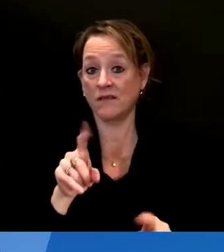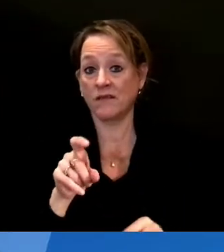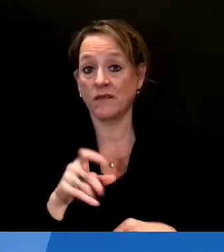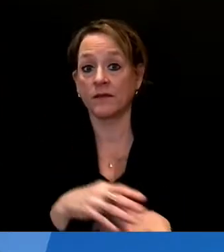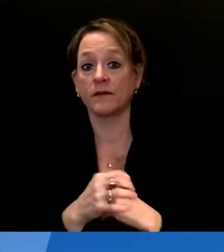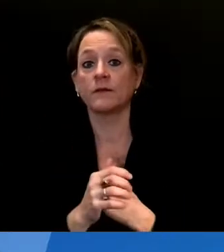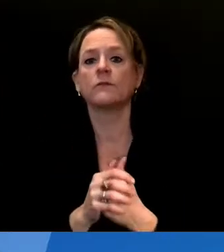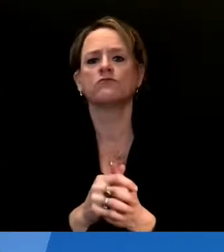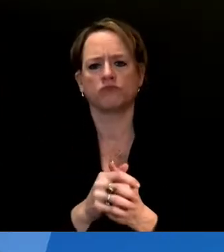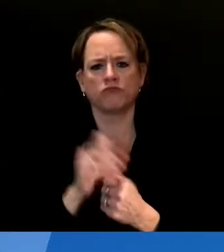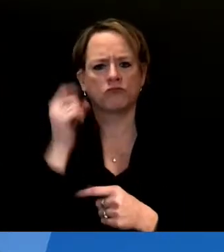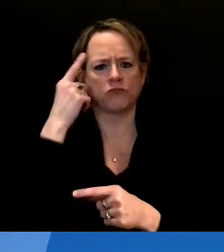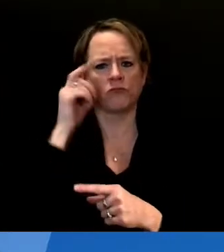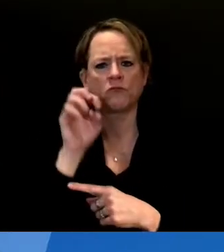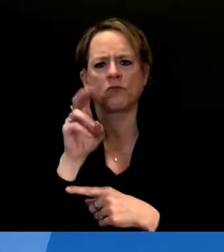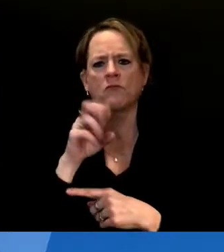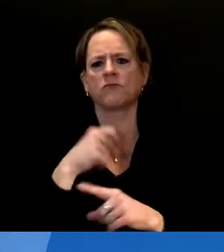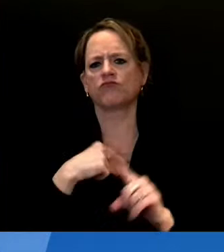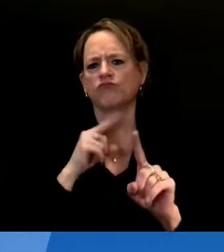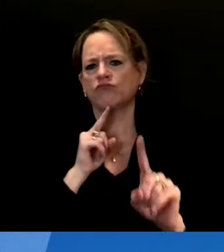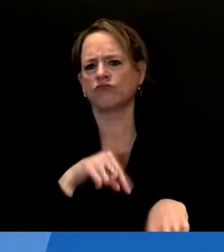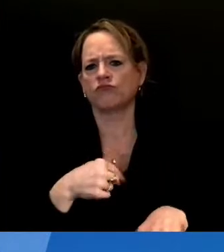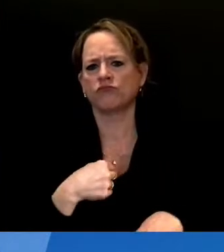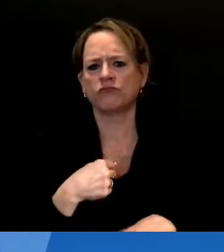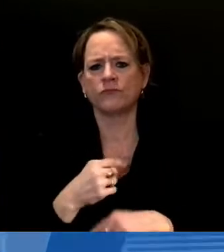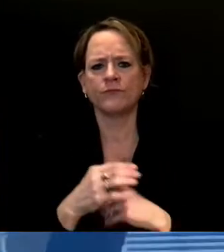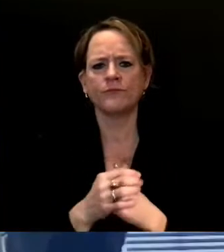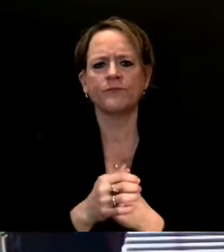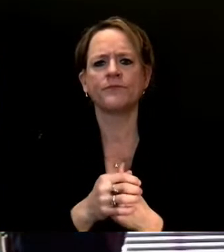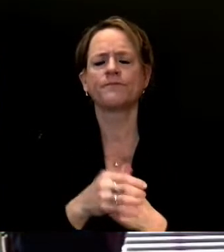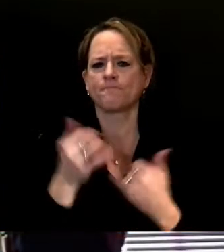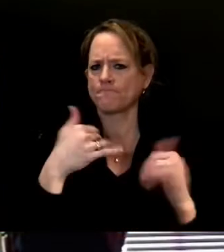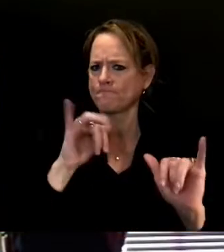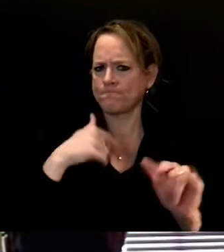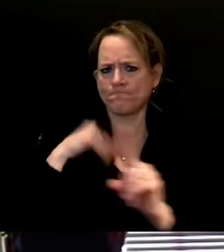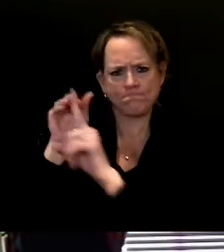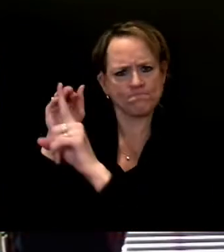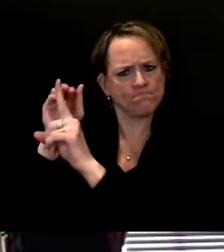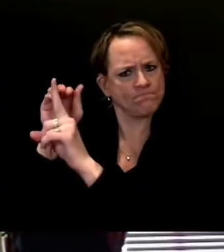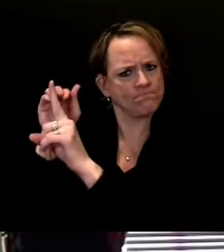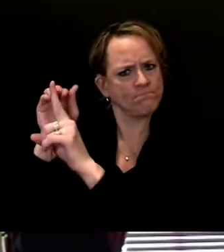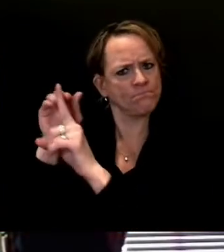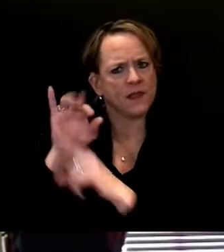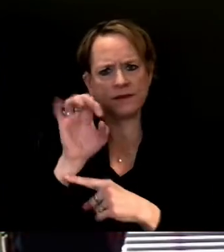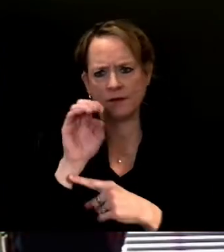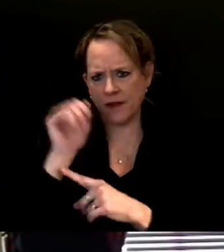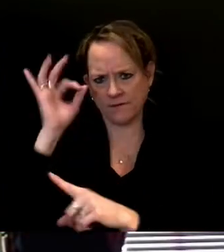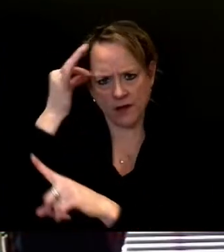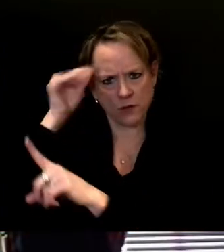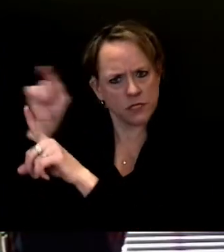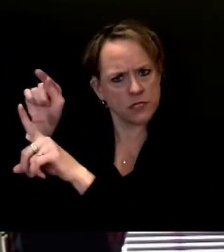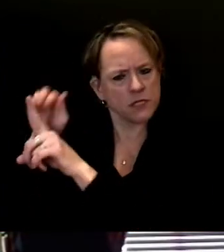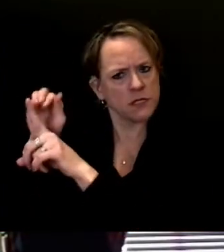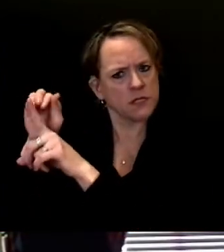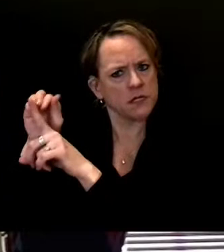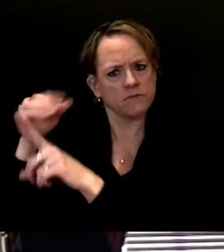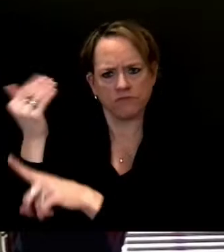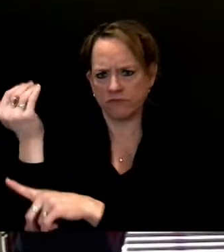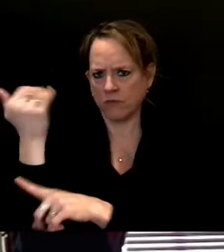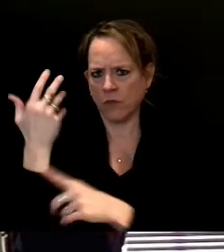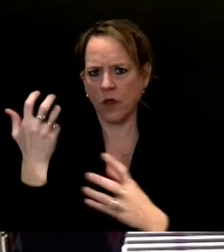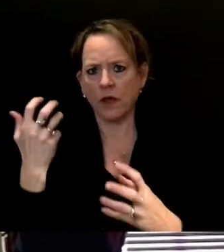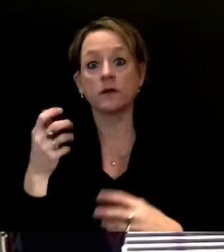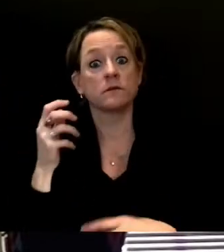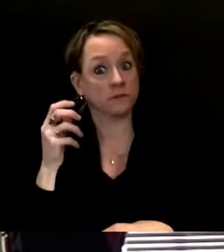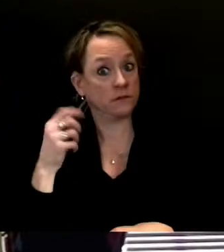continue to press that issue at the federal level. Yes, we are counting on the federal government